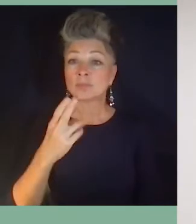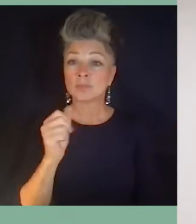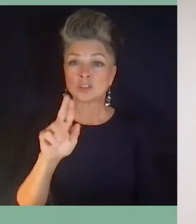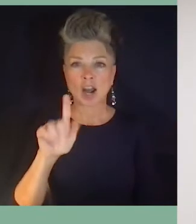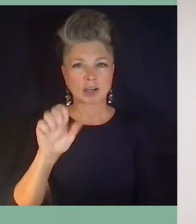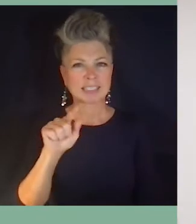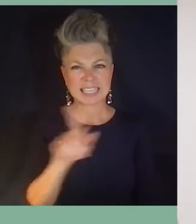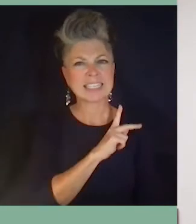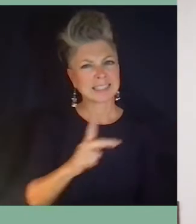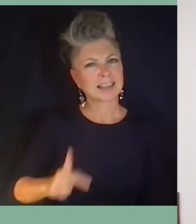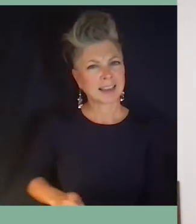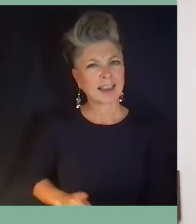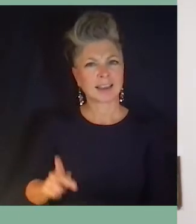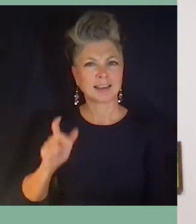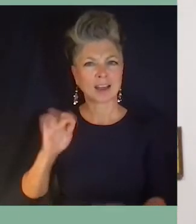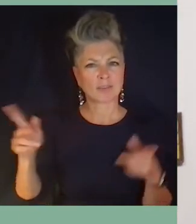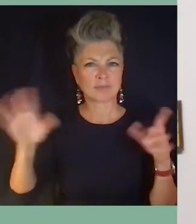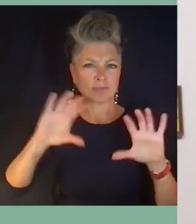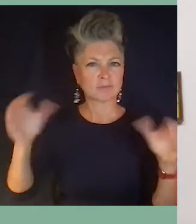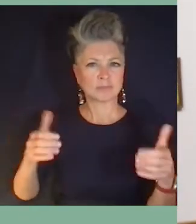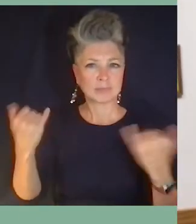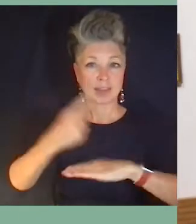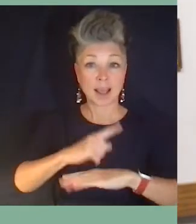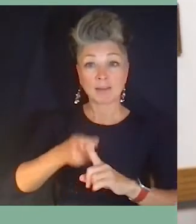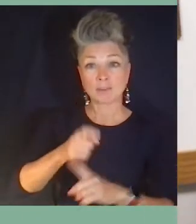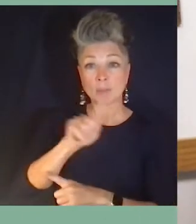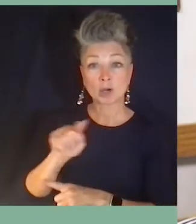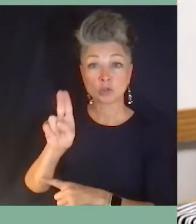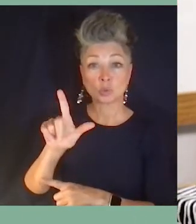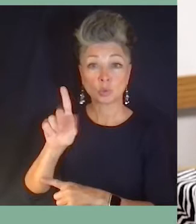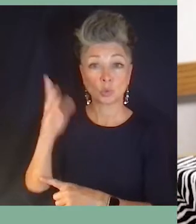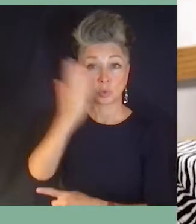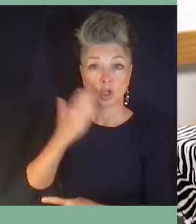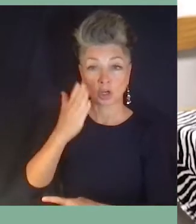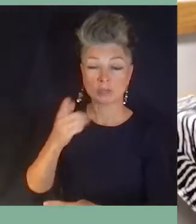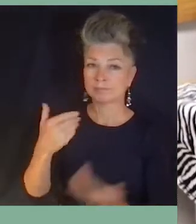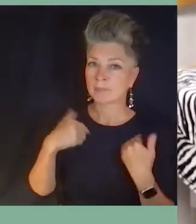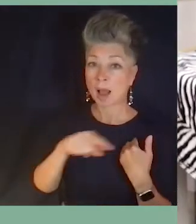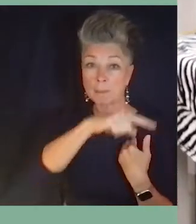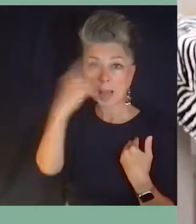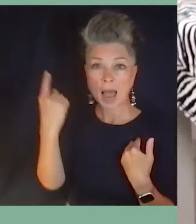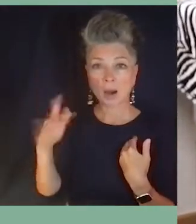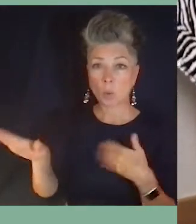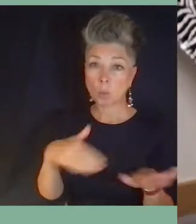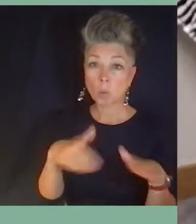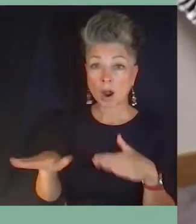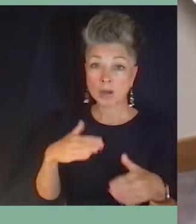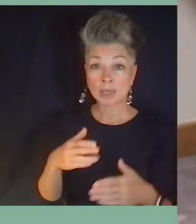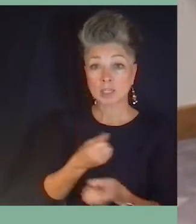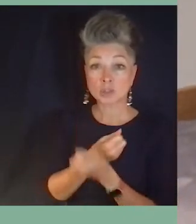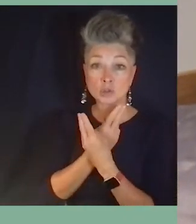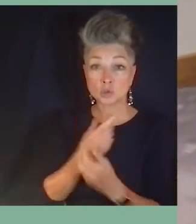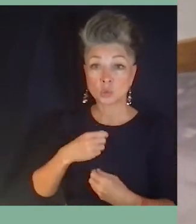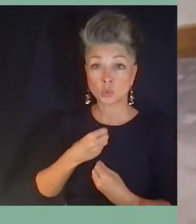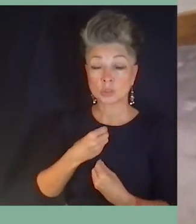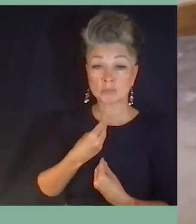This is Charles. He's the king of the crop today from our Zulu look. He's wearing a black walking suit and